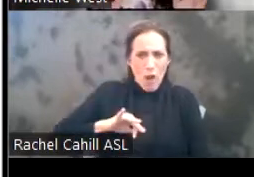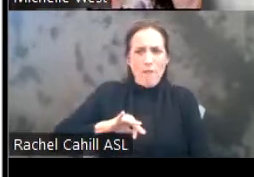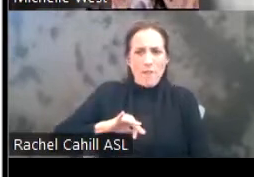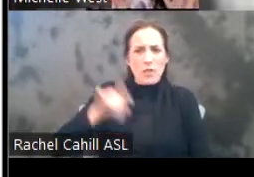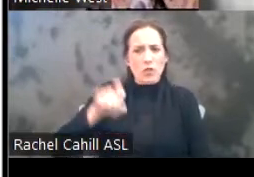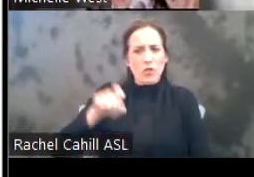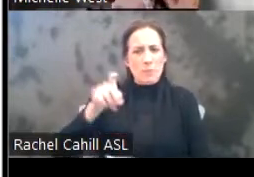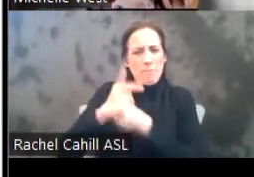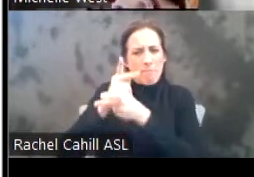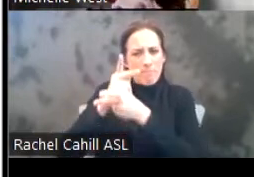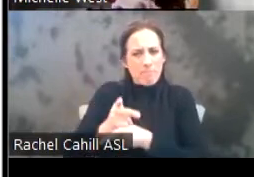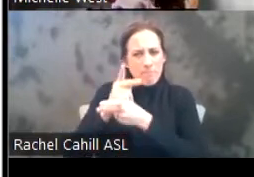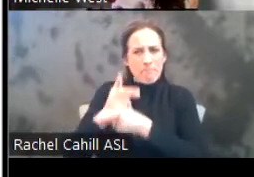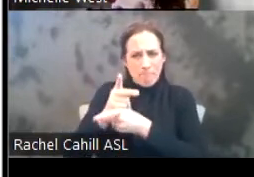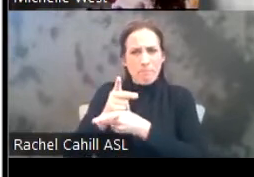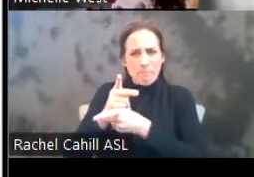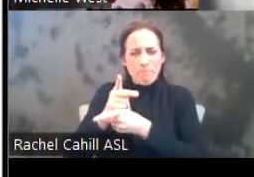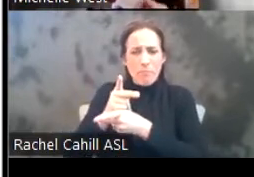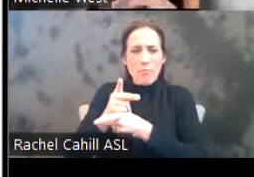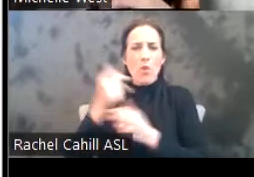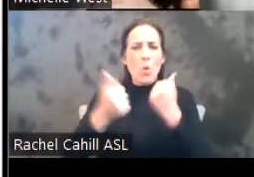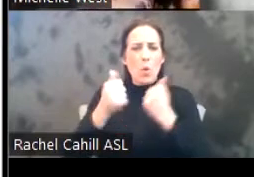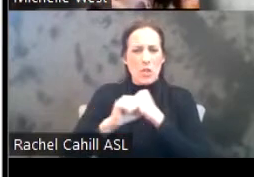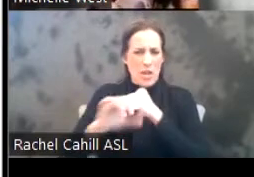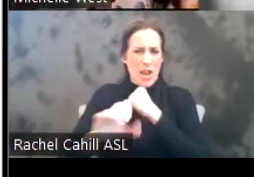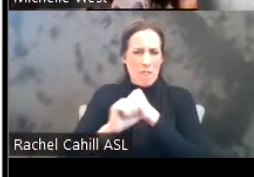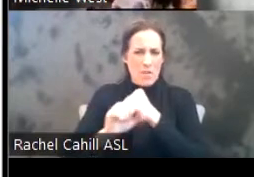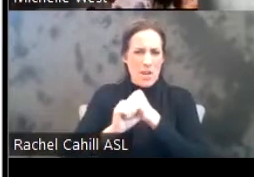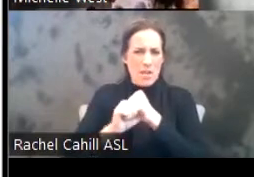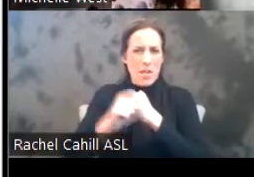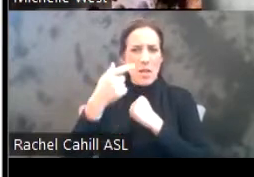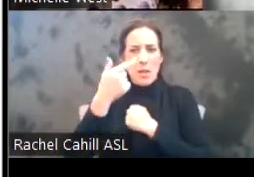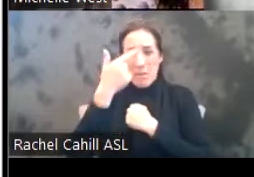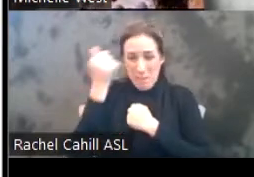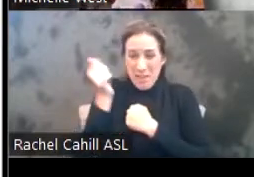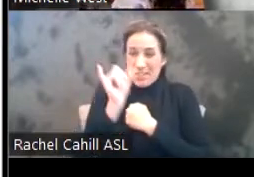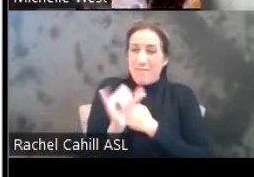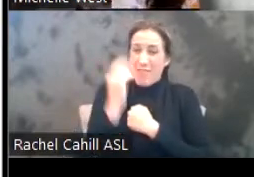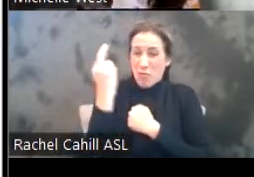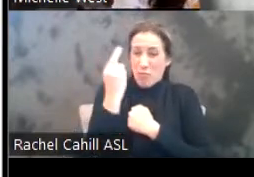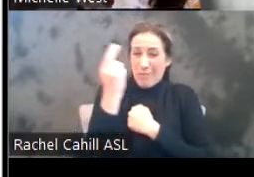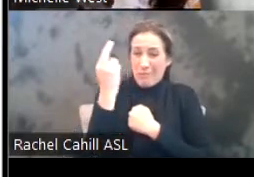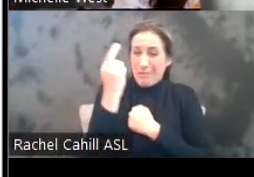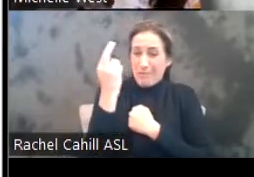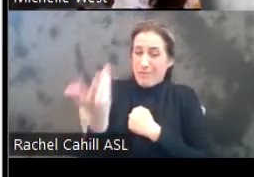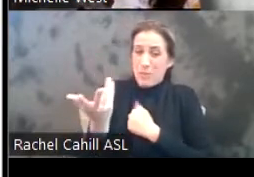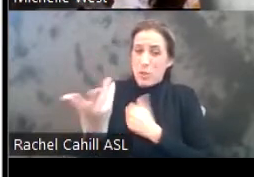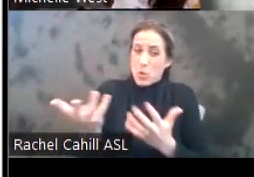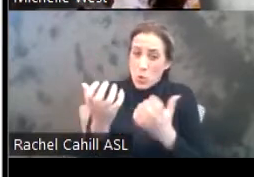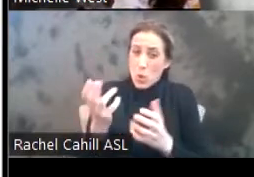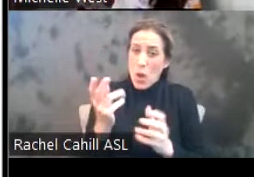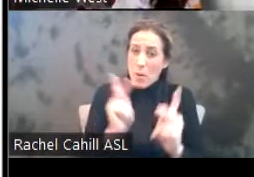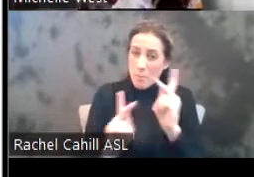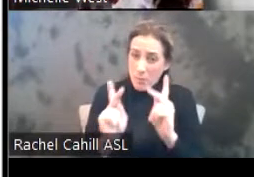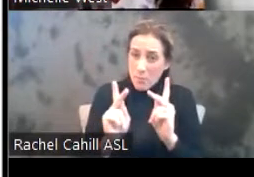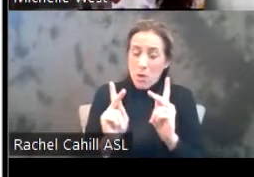mindful and targeted on what ads they do because of this dynamic, because you want there to be a return on